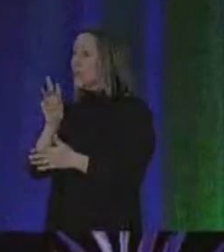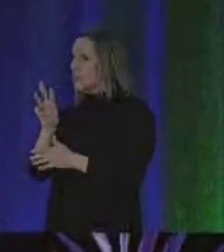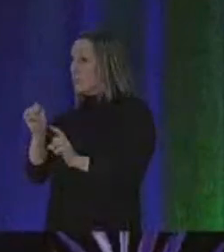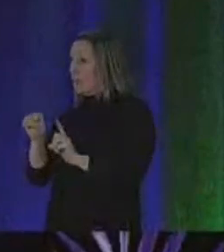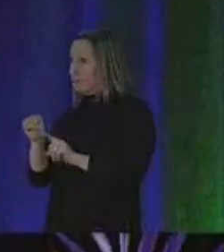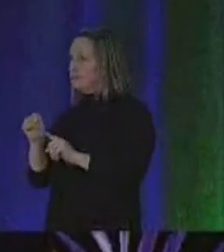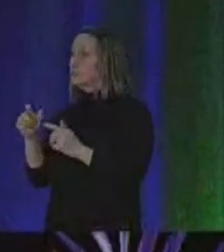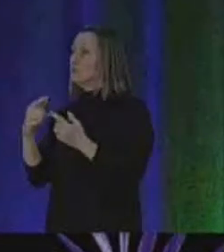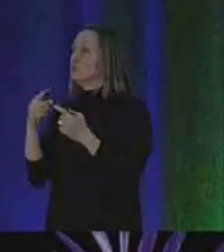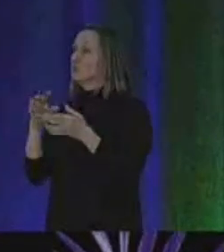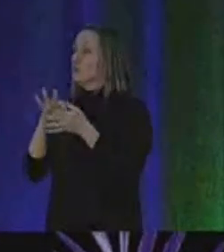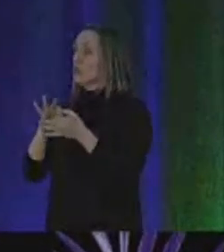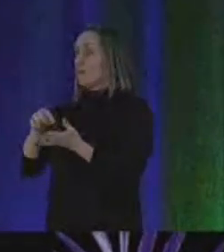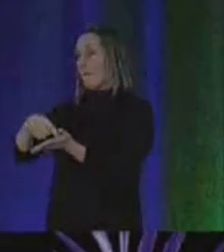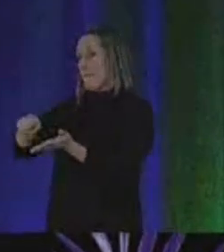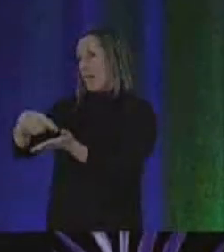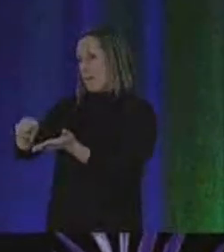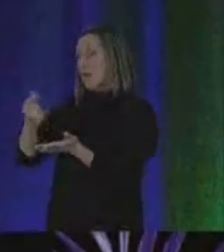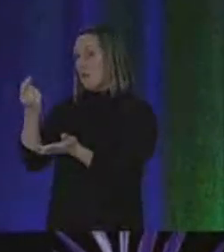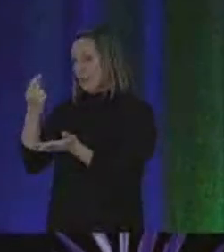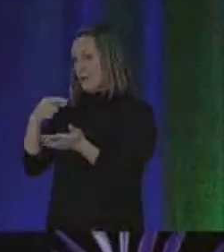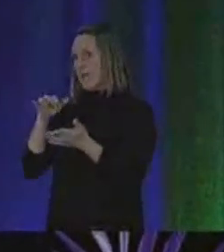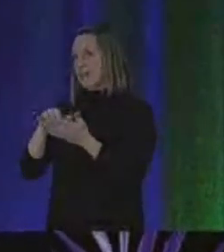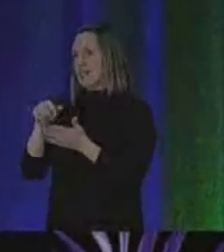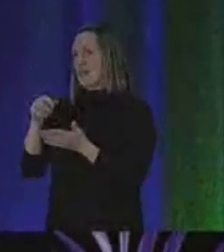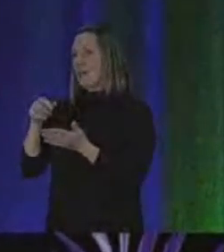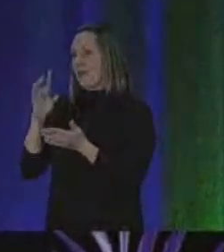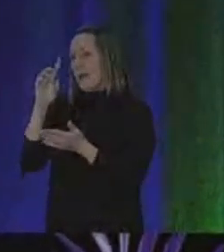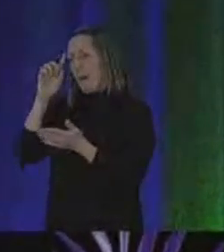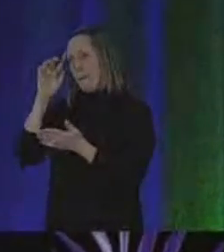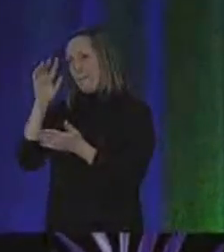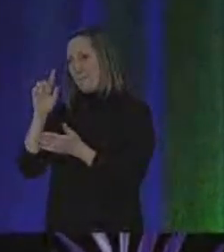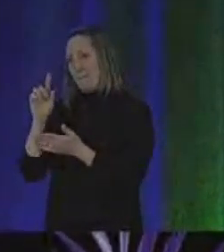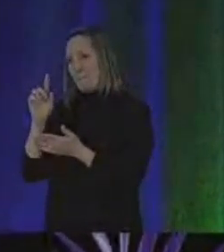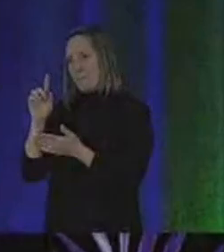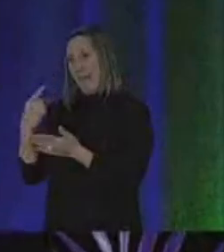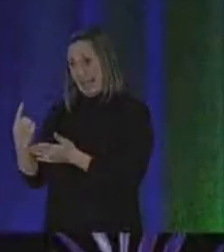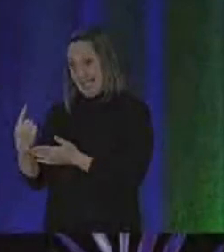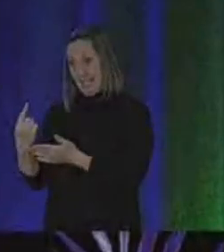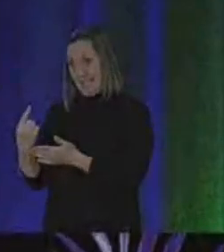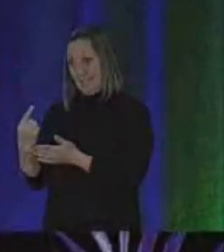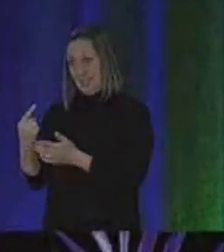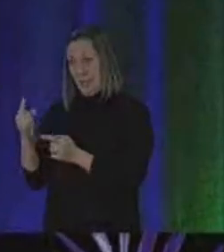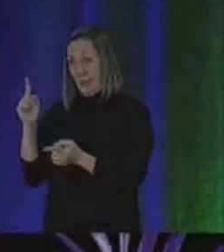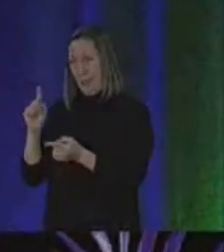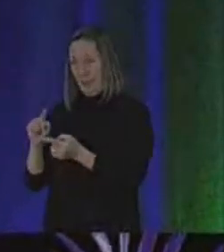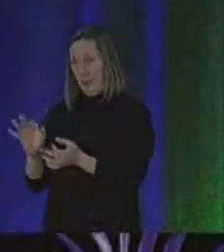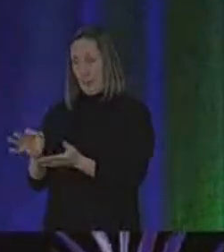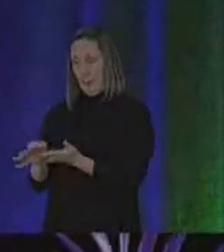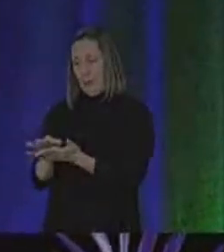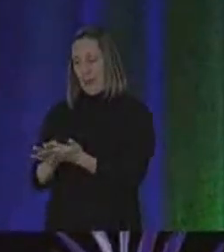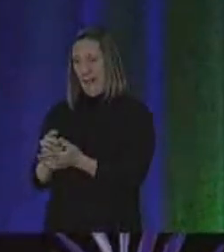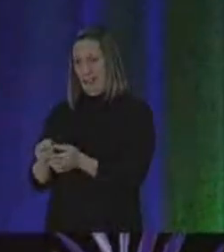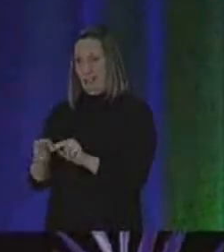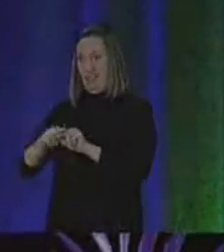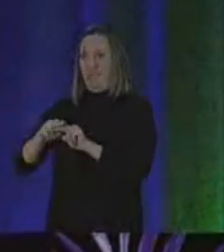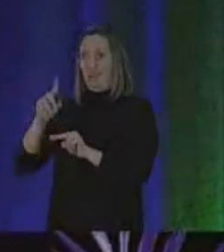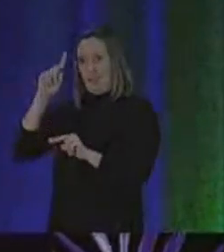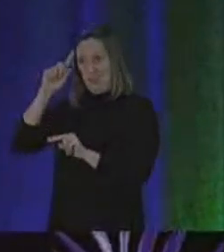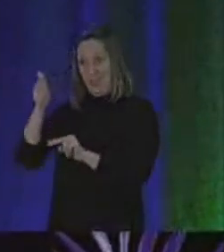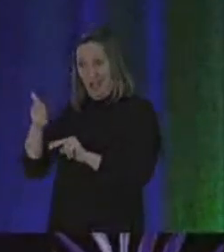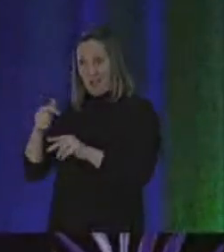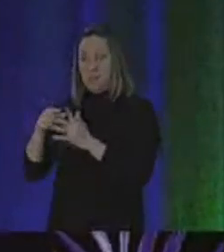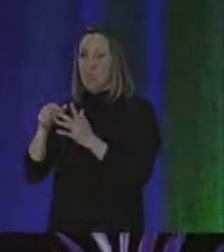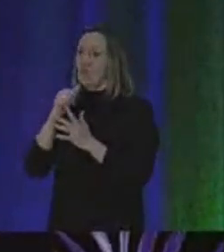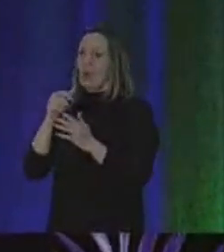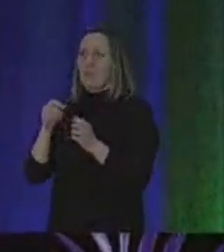about payments, understand that we're talking about pennies in the beginning, and then it goes into maybe dimes and things like that. We're not